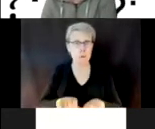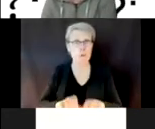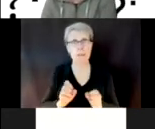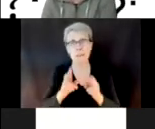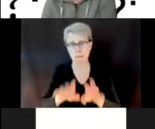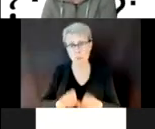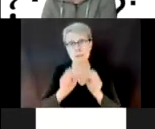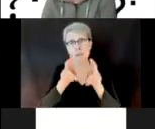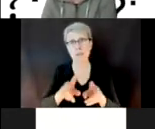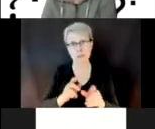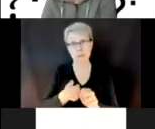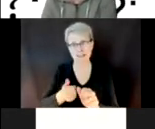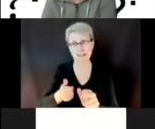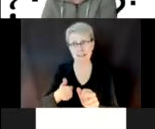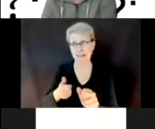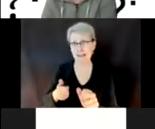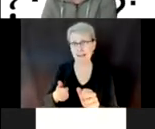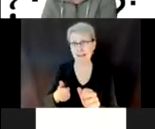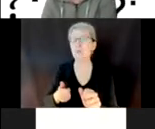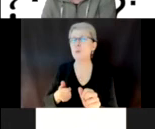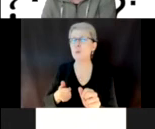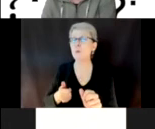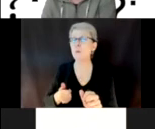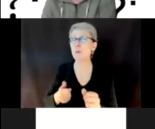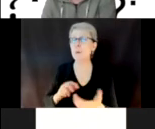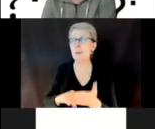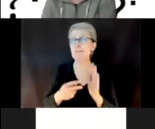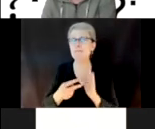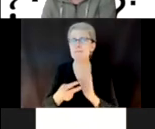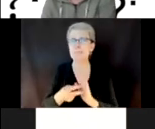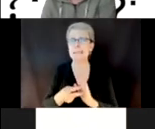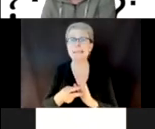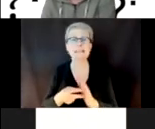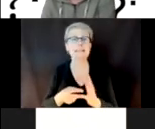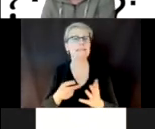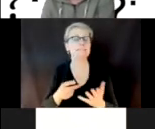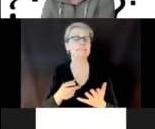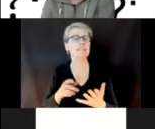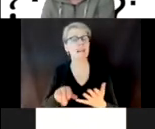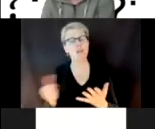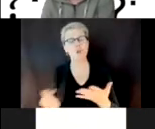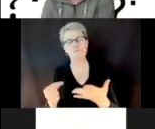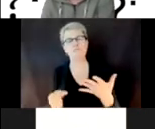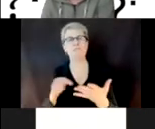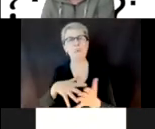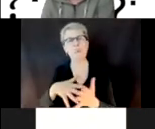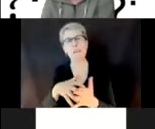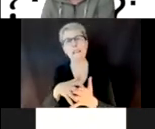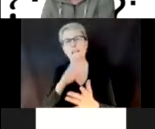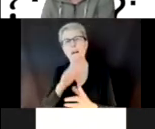channels, phase the less impactful ones out by all means. Or if you absolutely